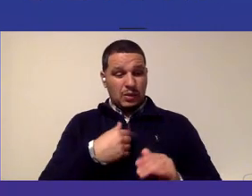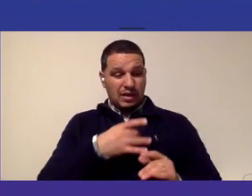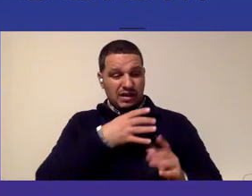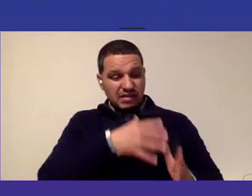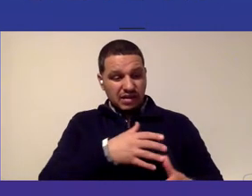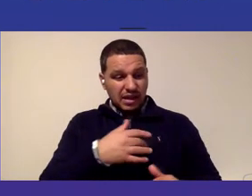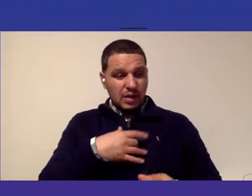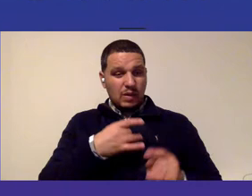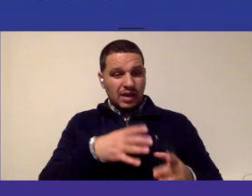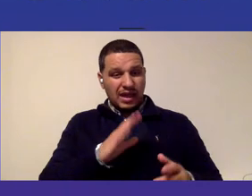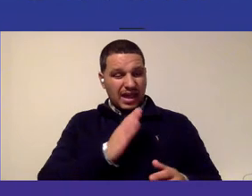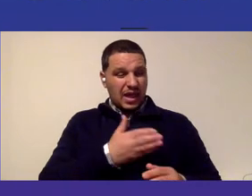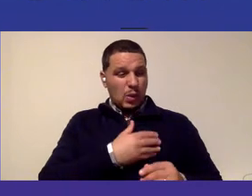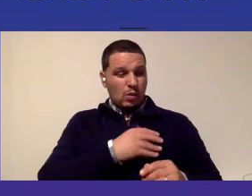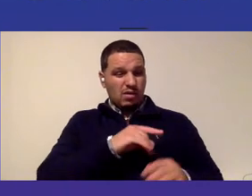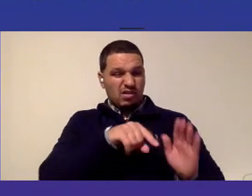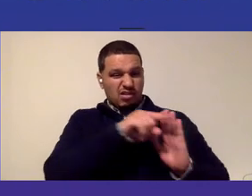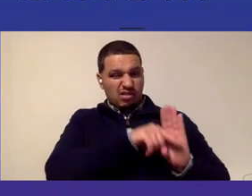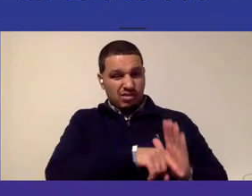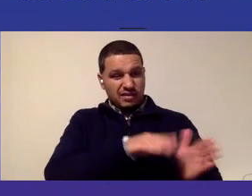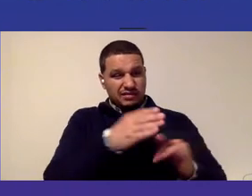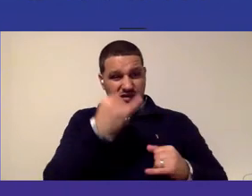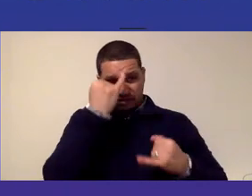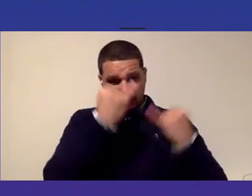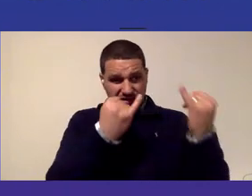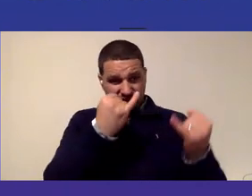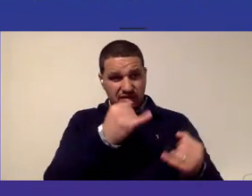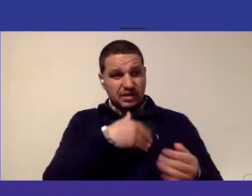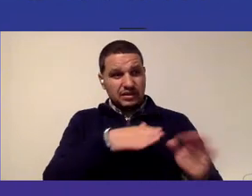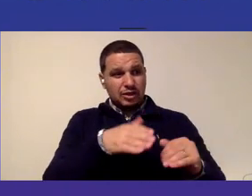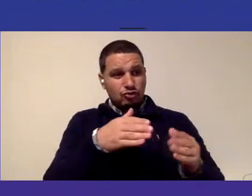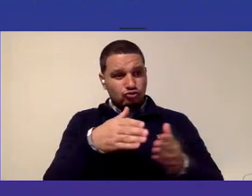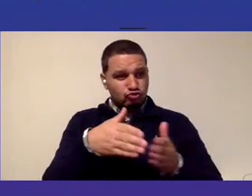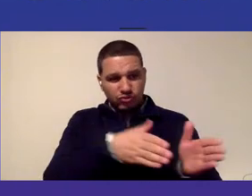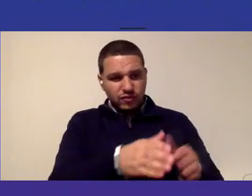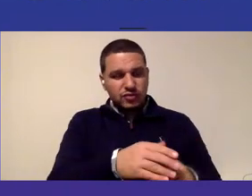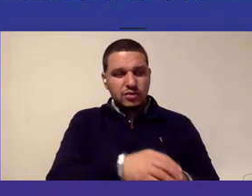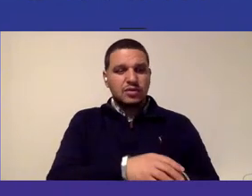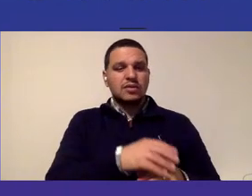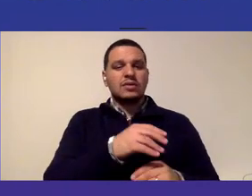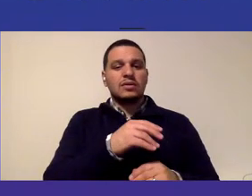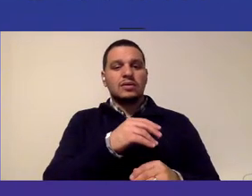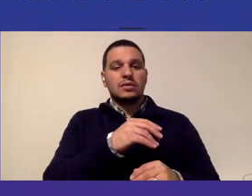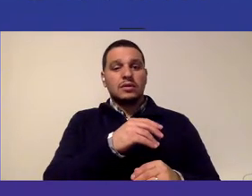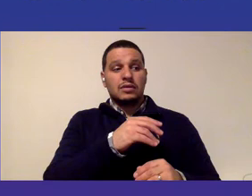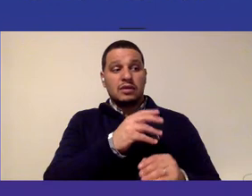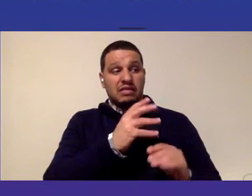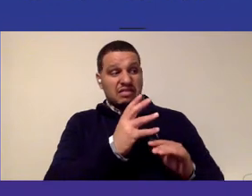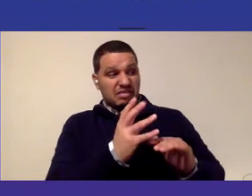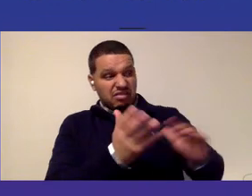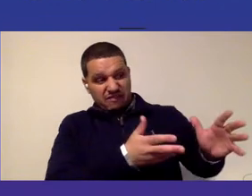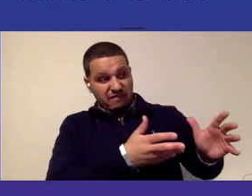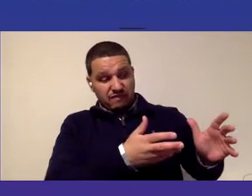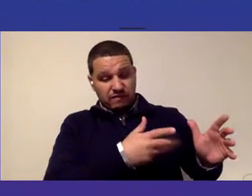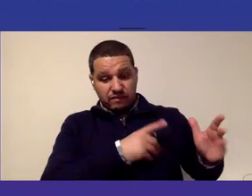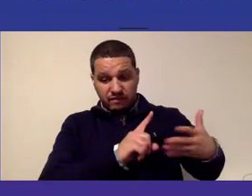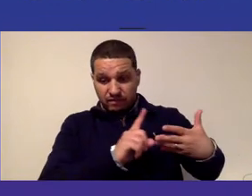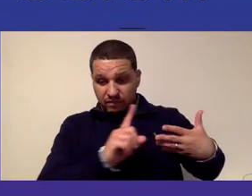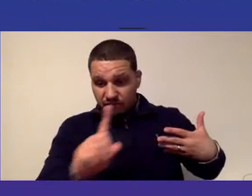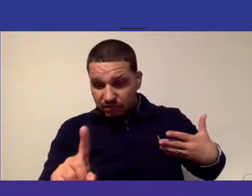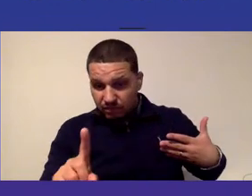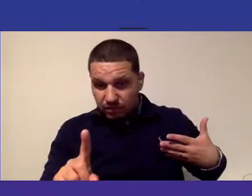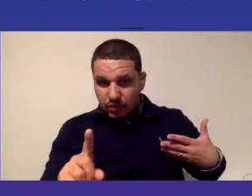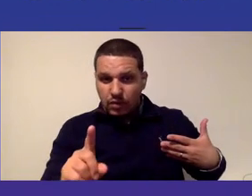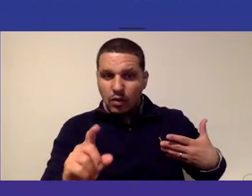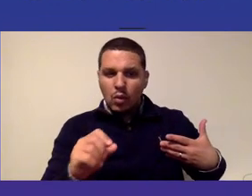data banks and dead ideas, our dead rivers and smoky skies behind us. Or we can walk through lightly